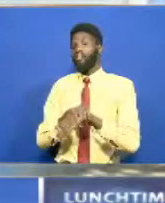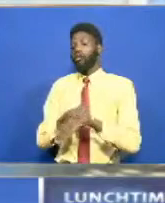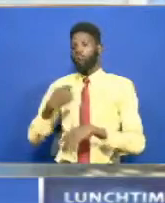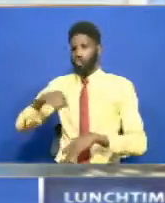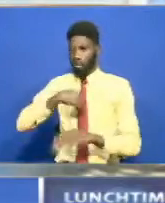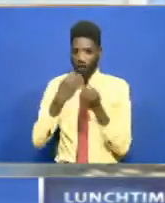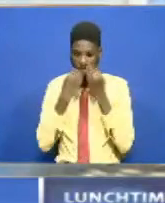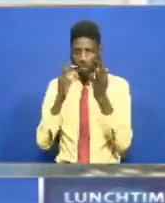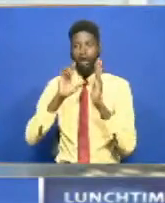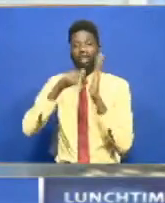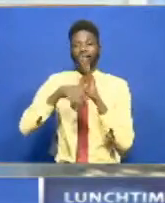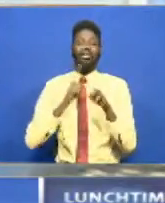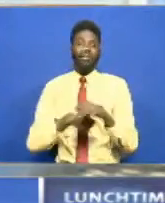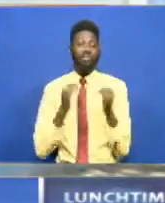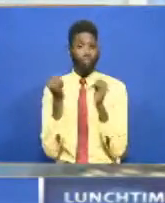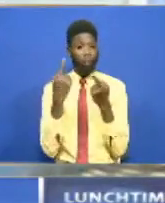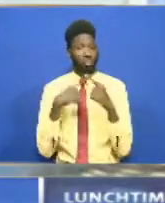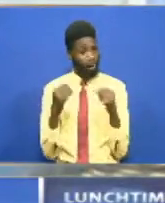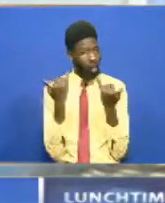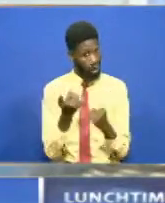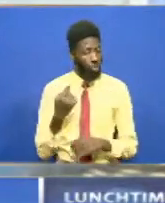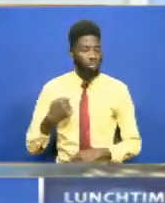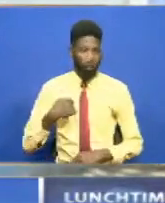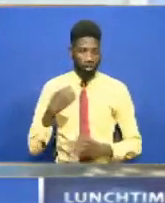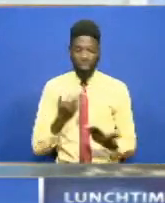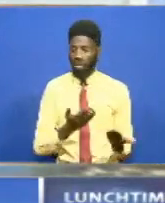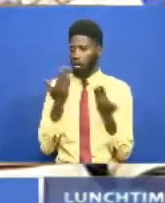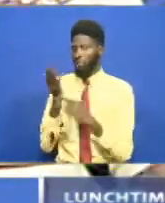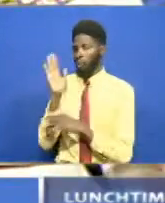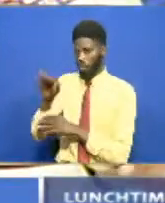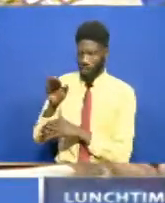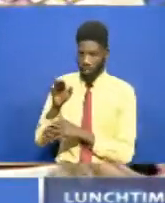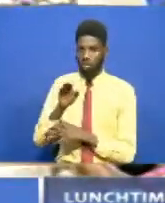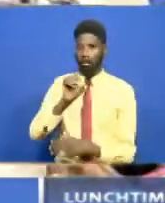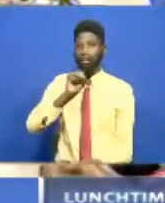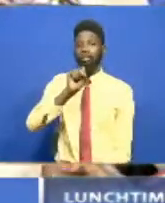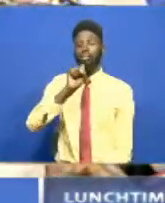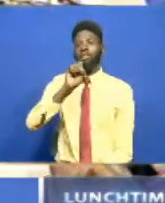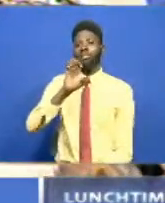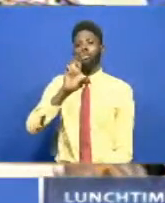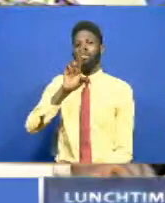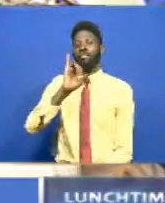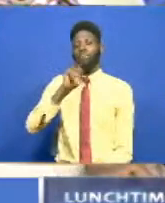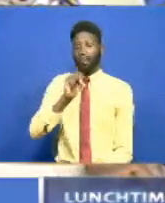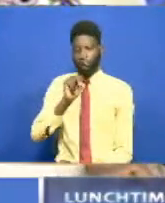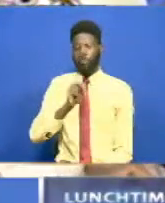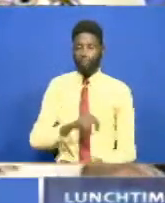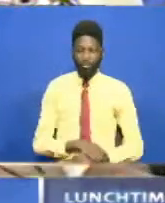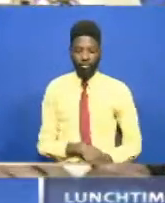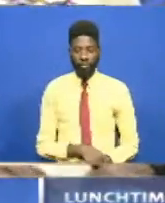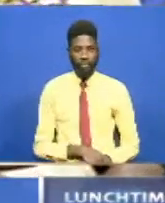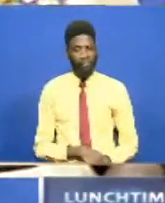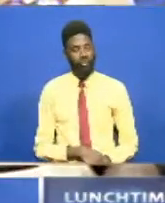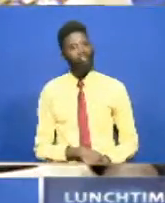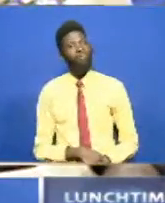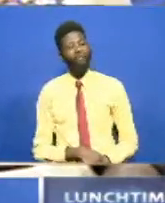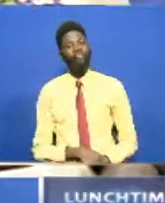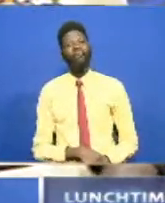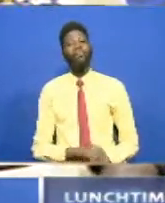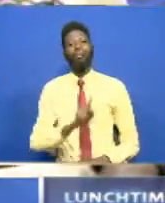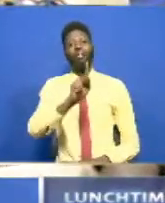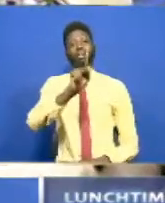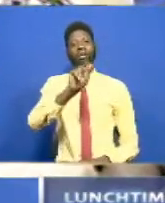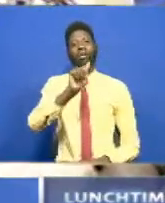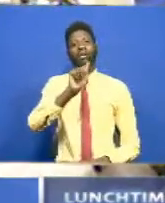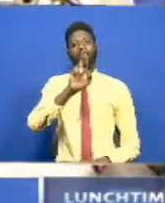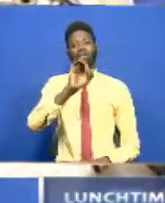our subsequent bulletins. But for now, I hand it back to you, Serfine Achieng, in studio. May Carissa for that report.